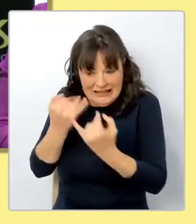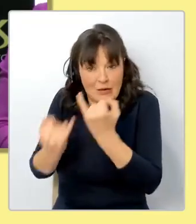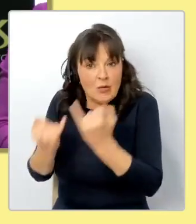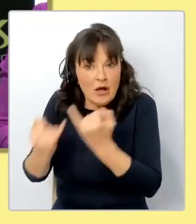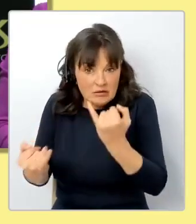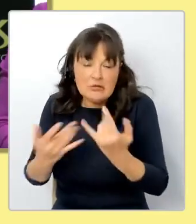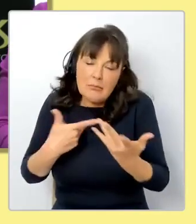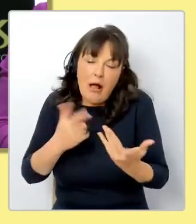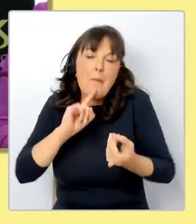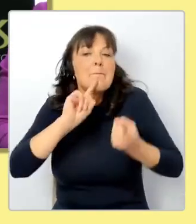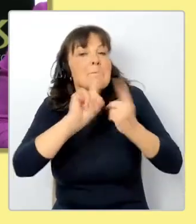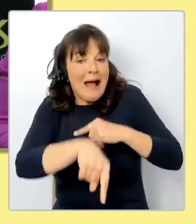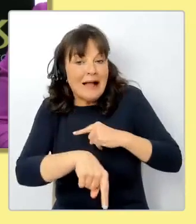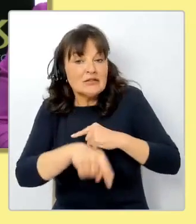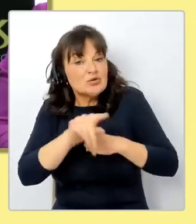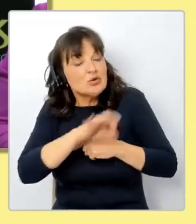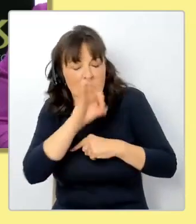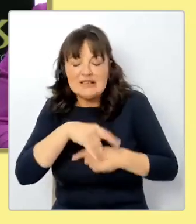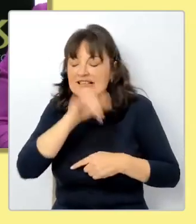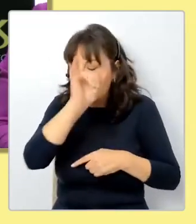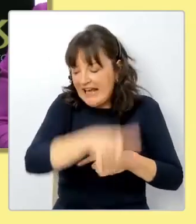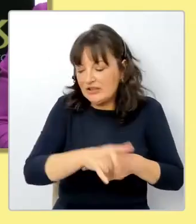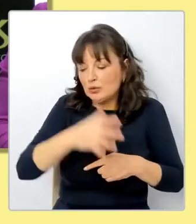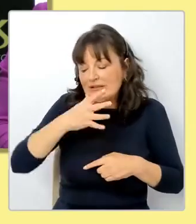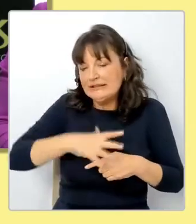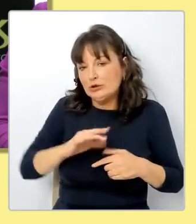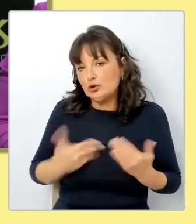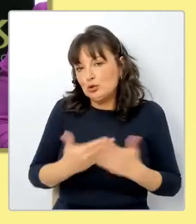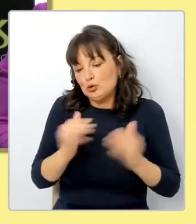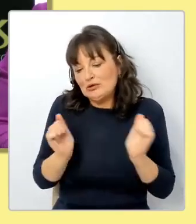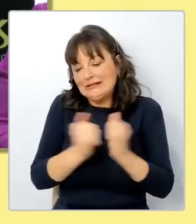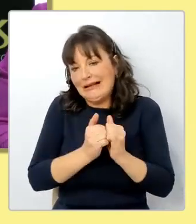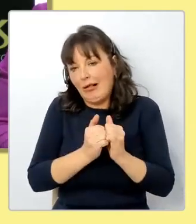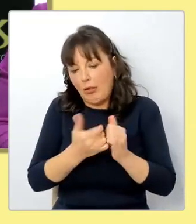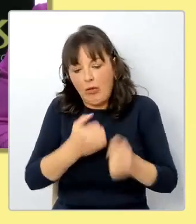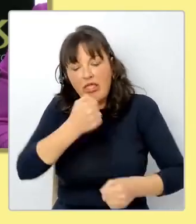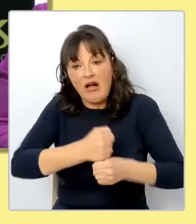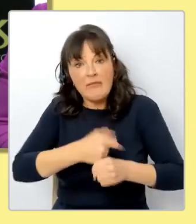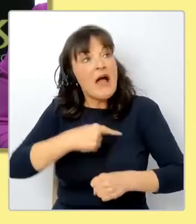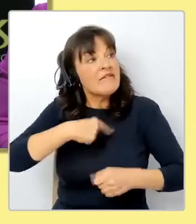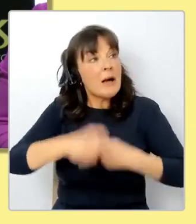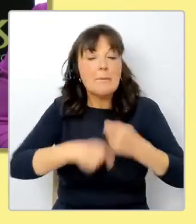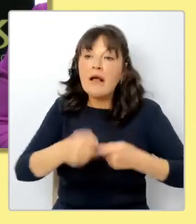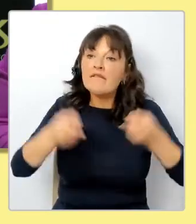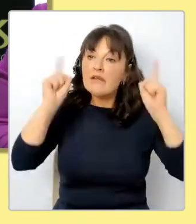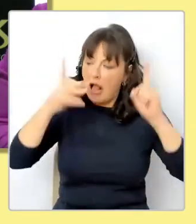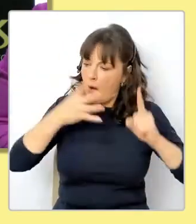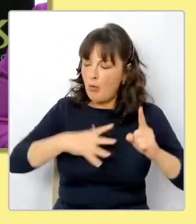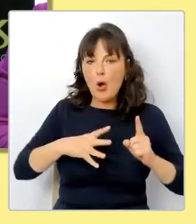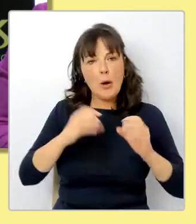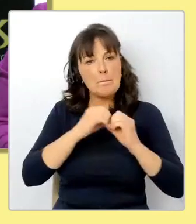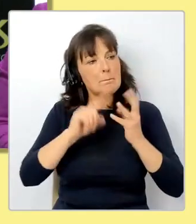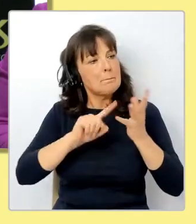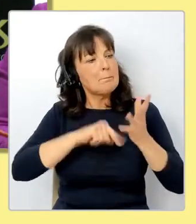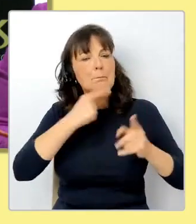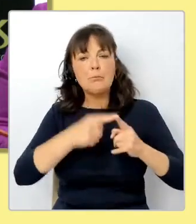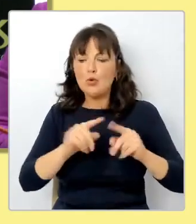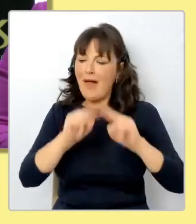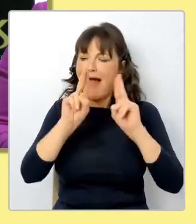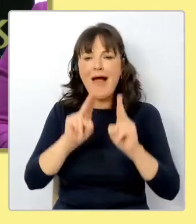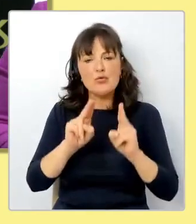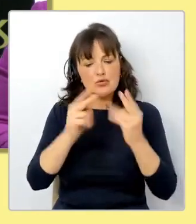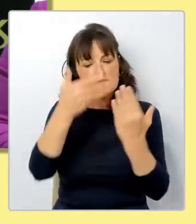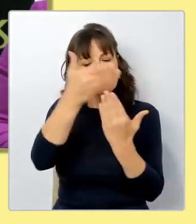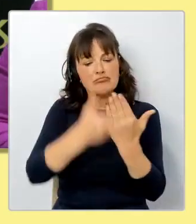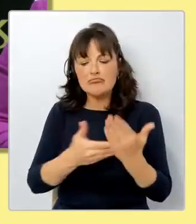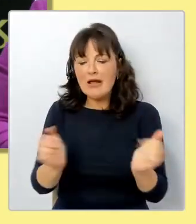directly, yes, we need that new deal with government. If I'm First Minister, I want a house-style agreement with local government the